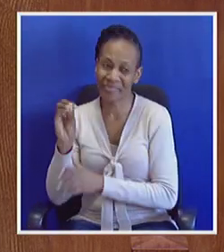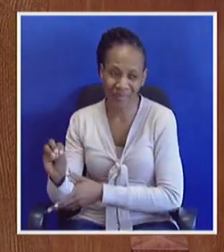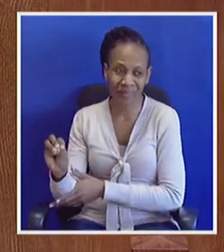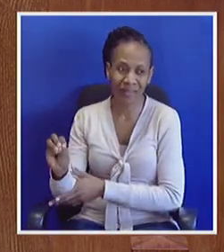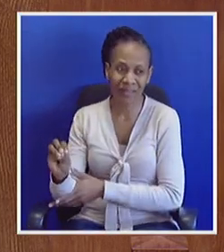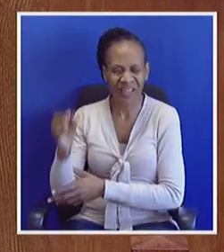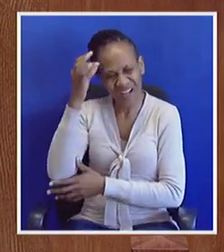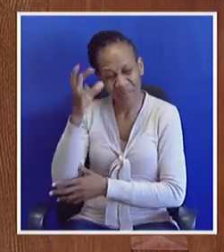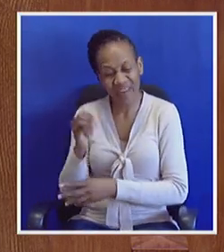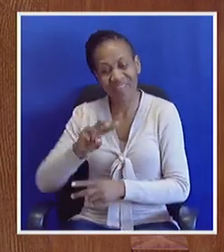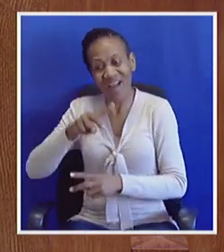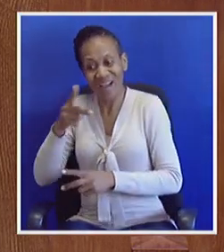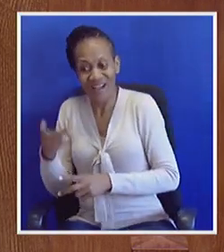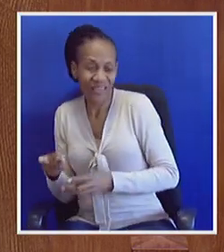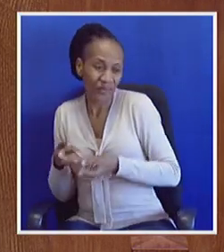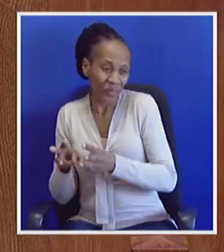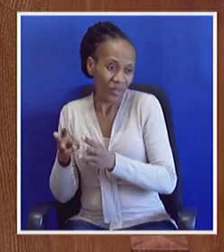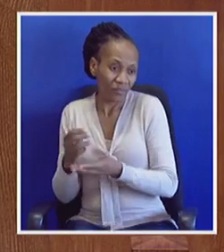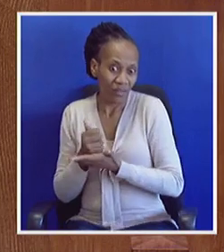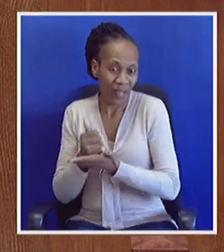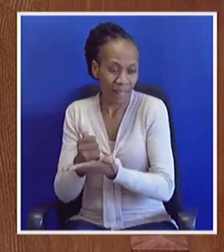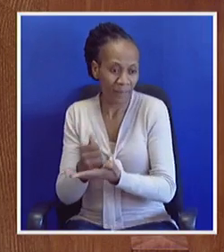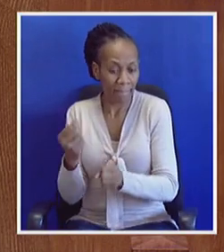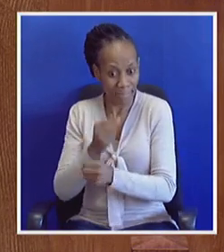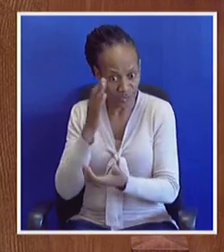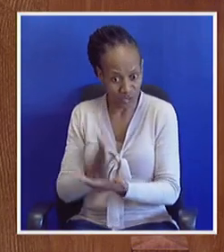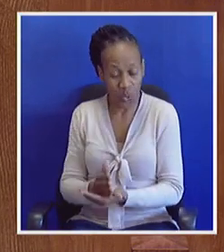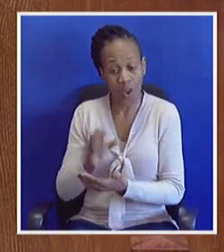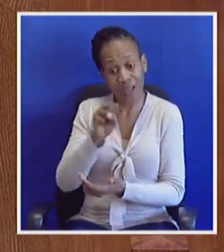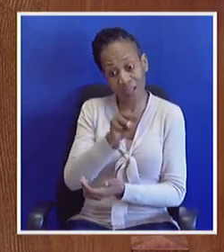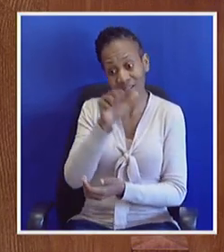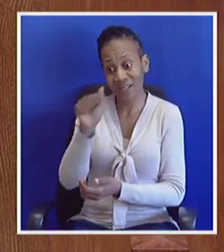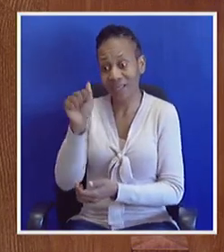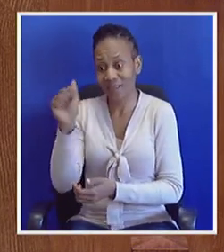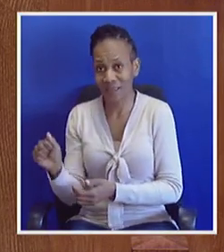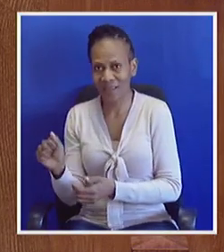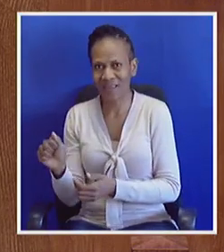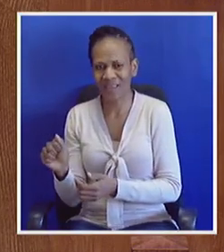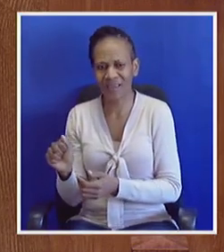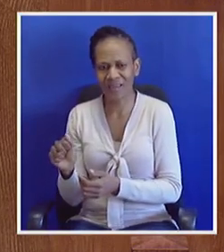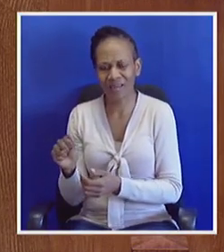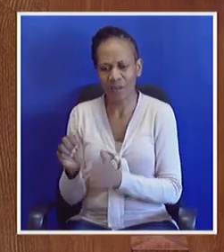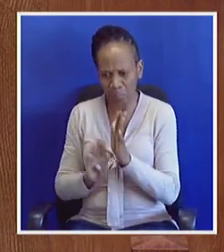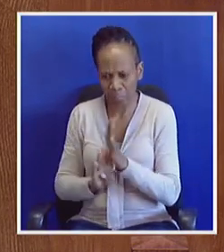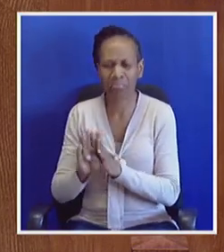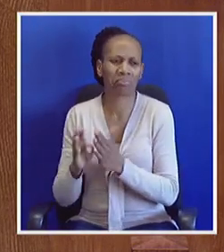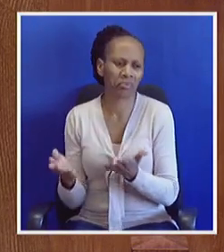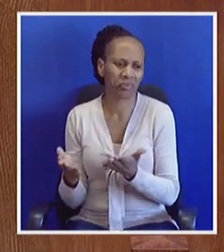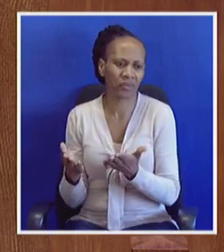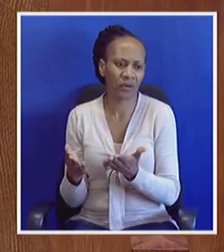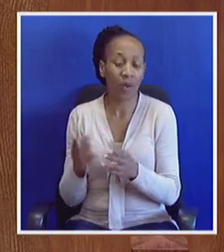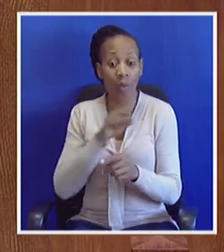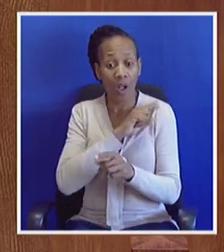government have to ensure that SAA does not become a liability even to the